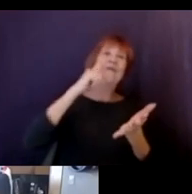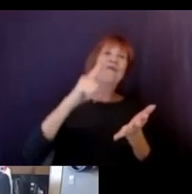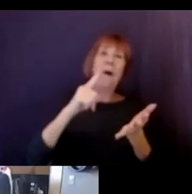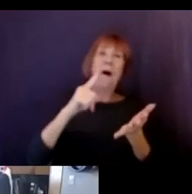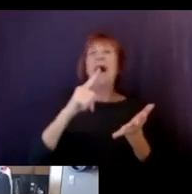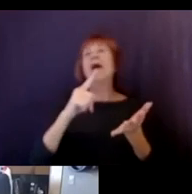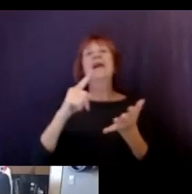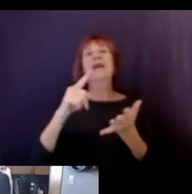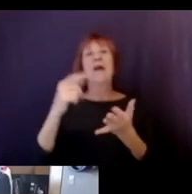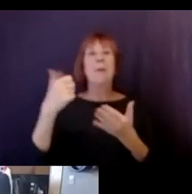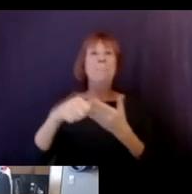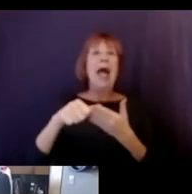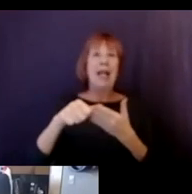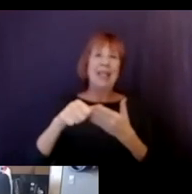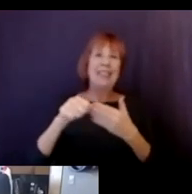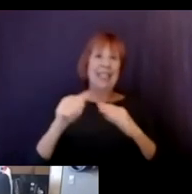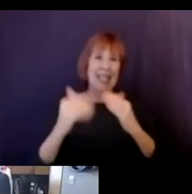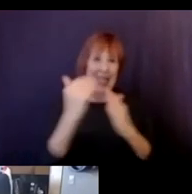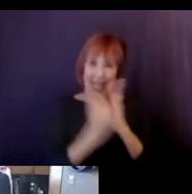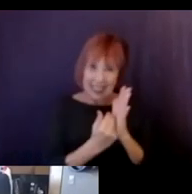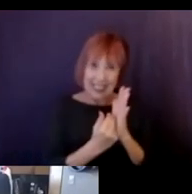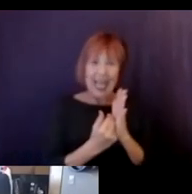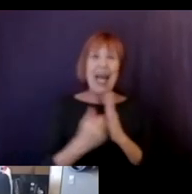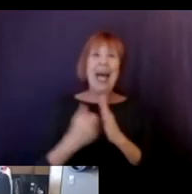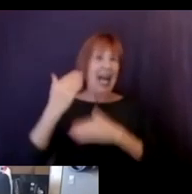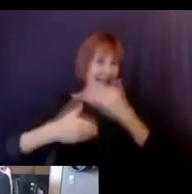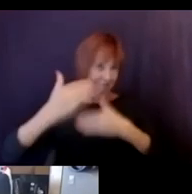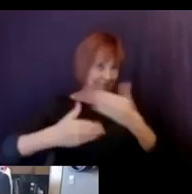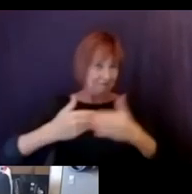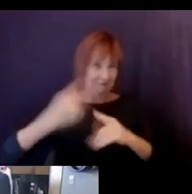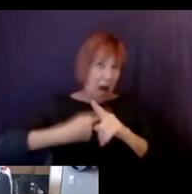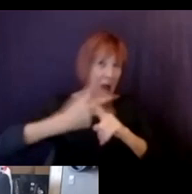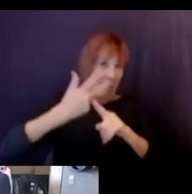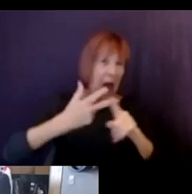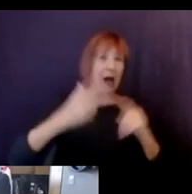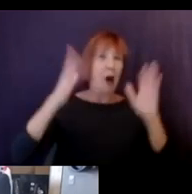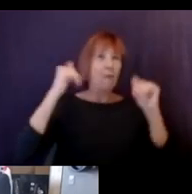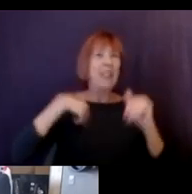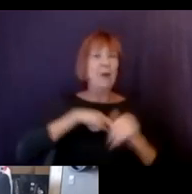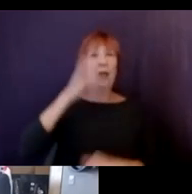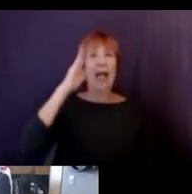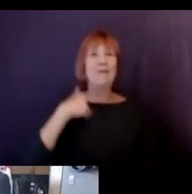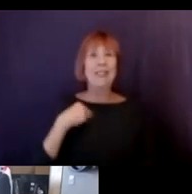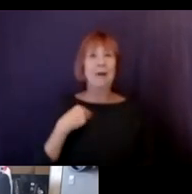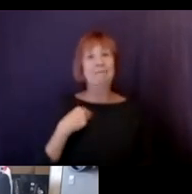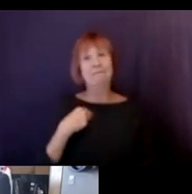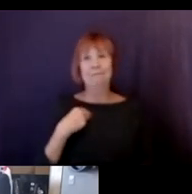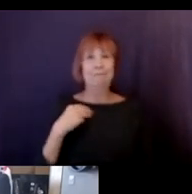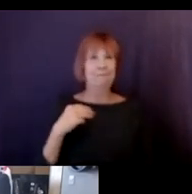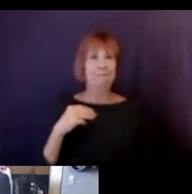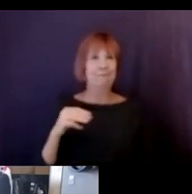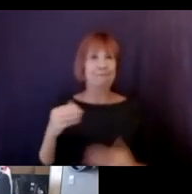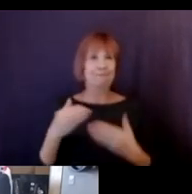on our mailing list. And, you know, as things go on the next number of months, hopefully we'll even have some merch.